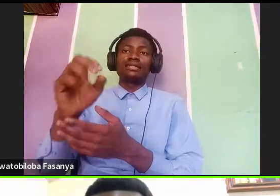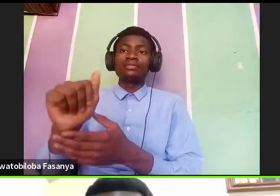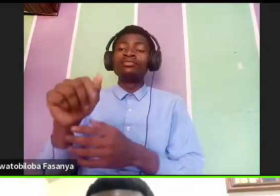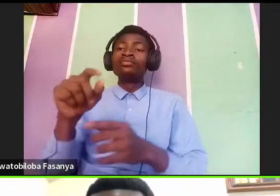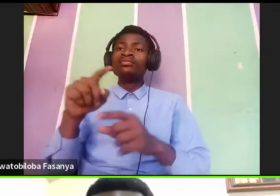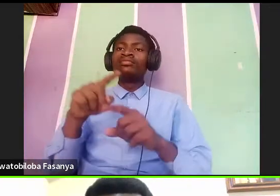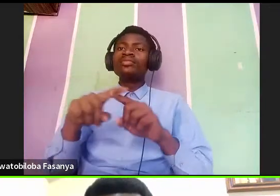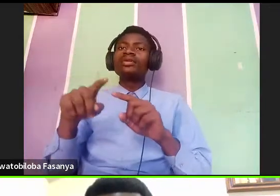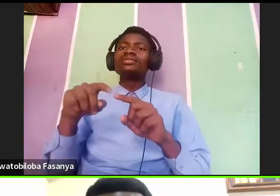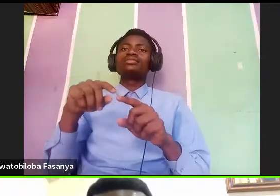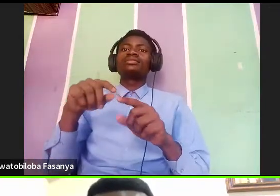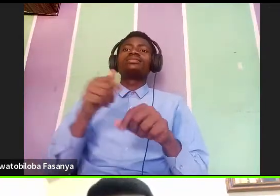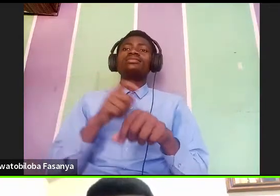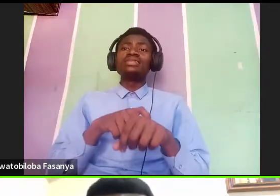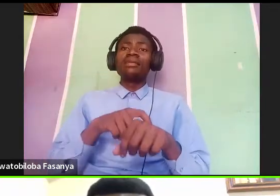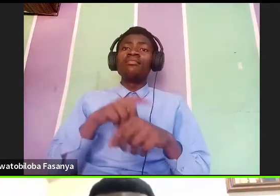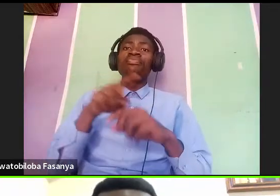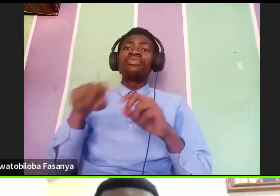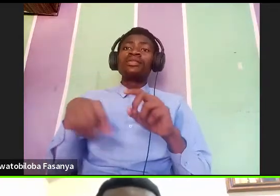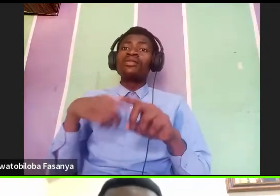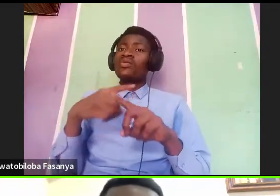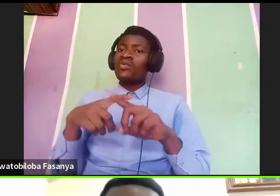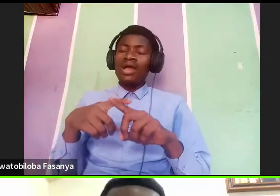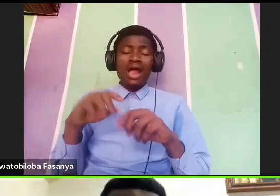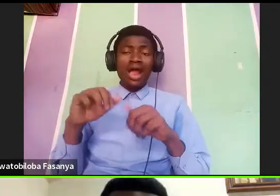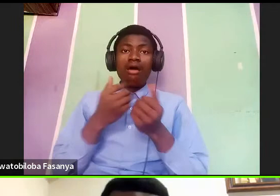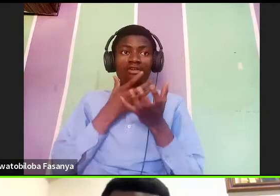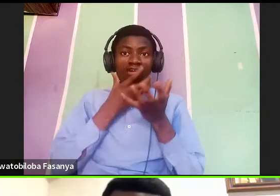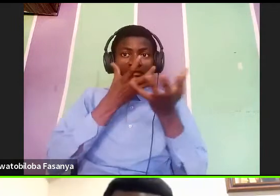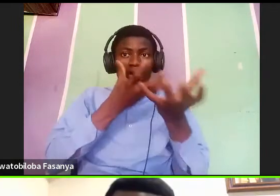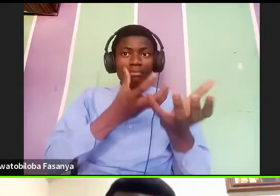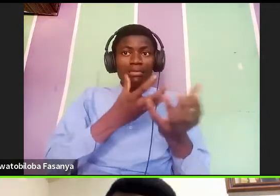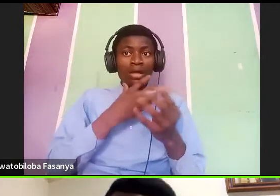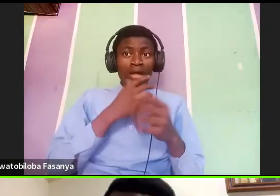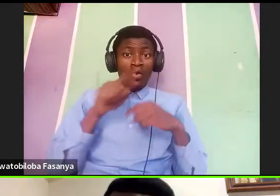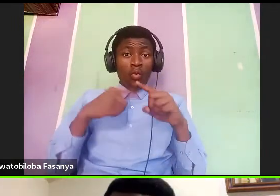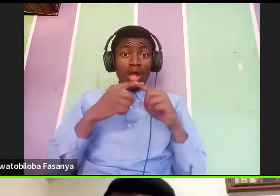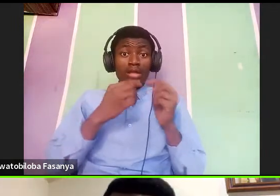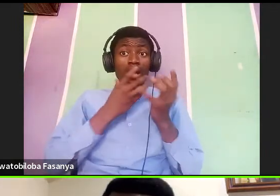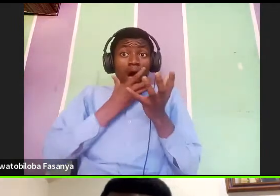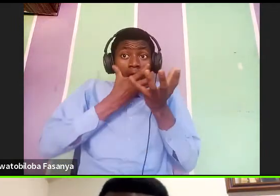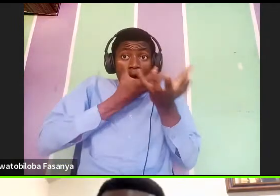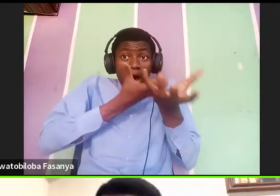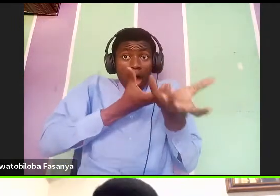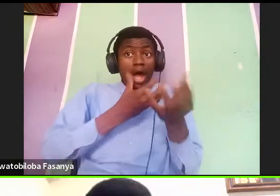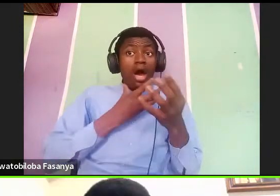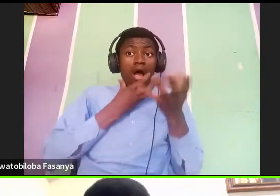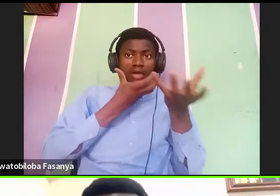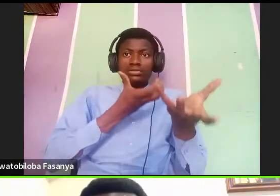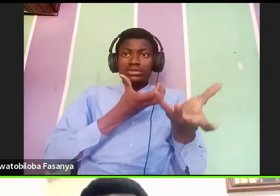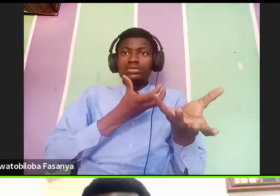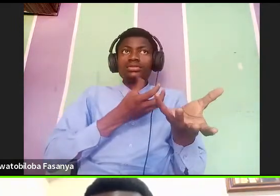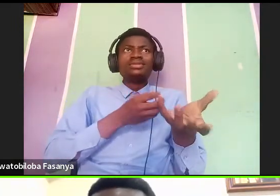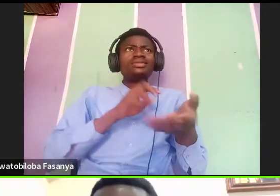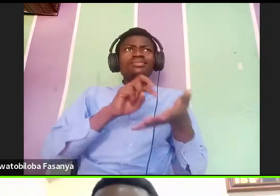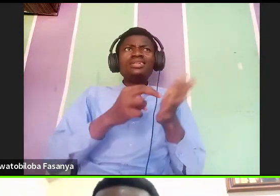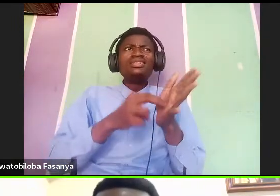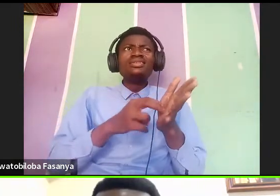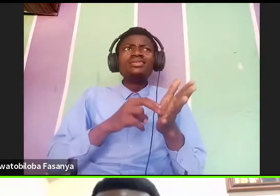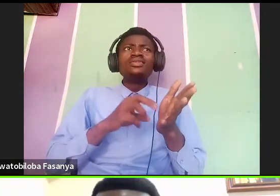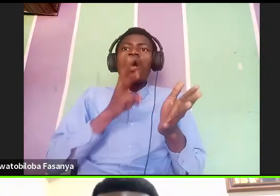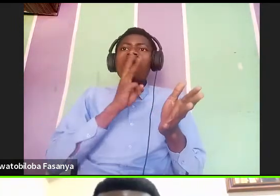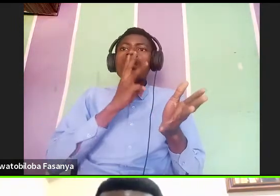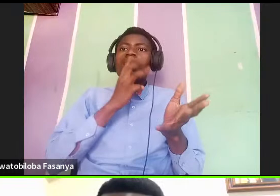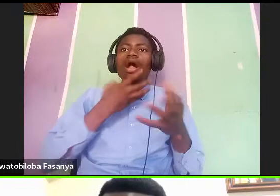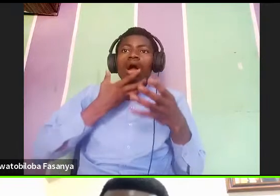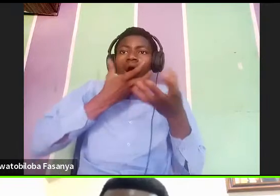to replace the fluids that are being lost. So little sips of water, even if you keep vomiting, just